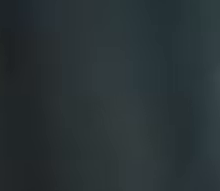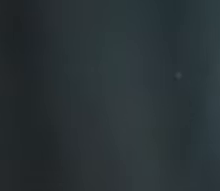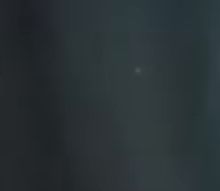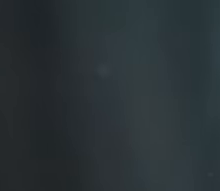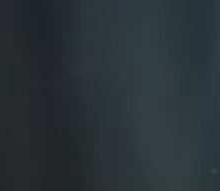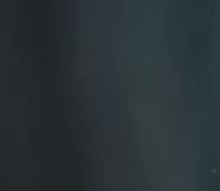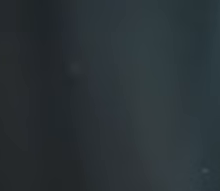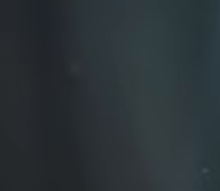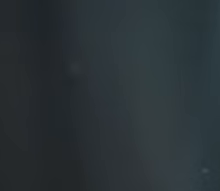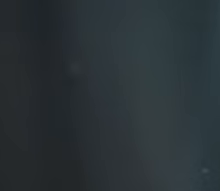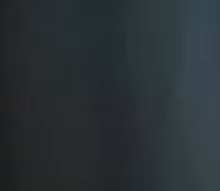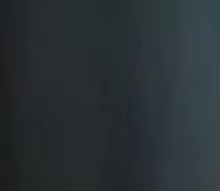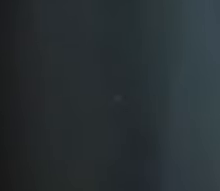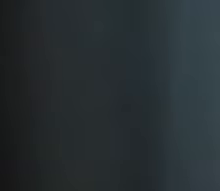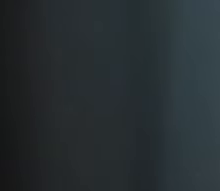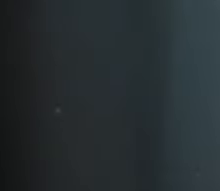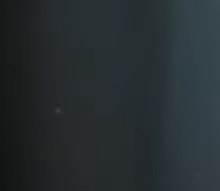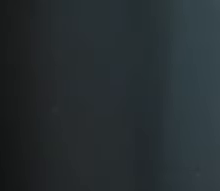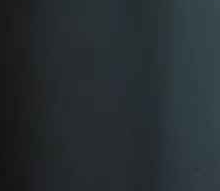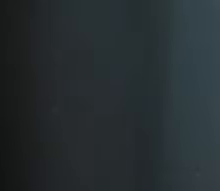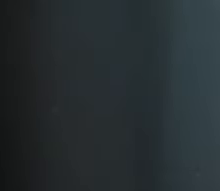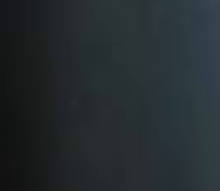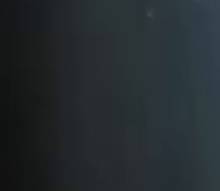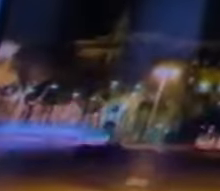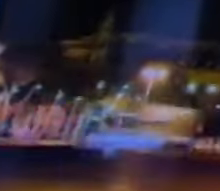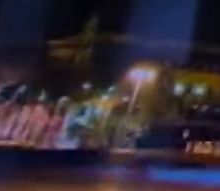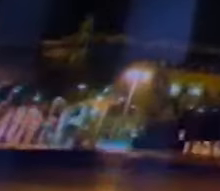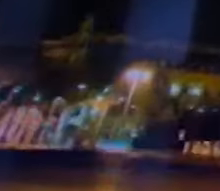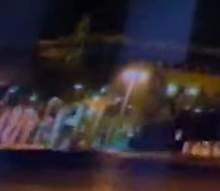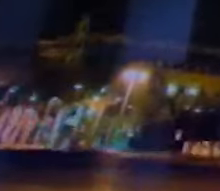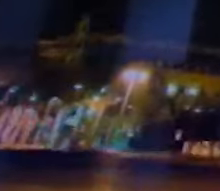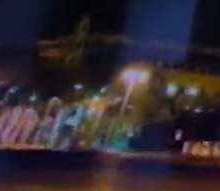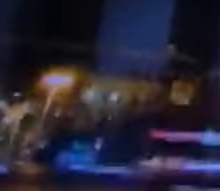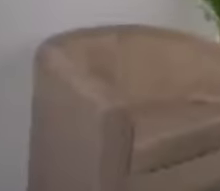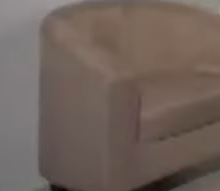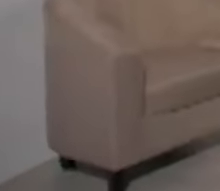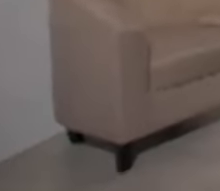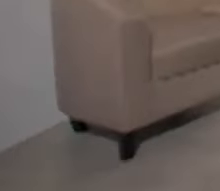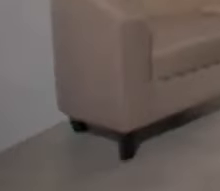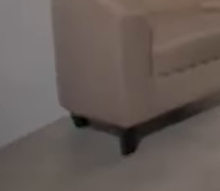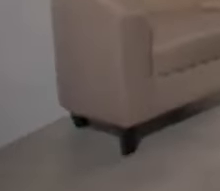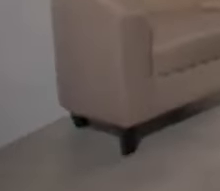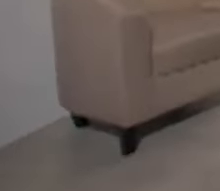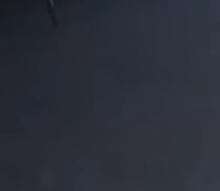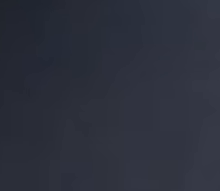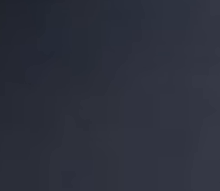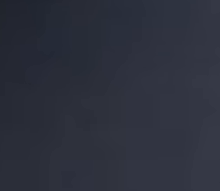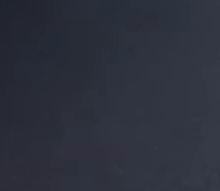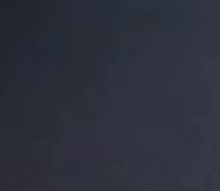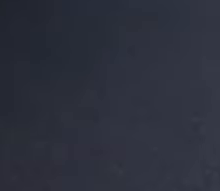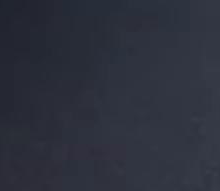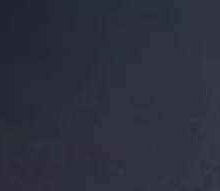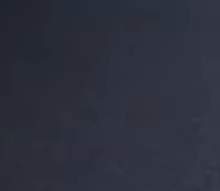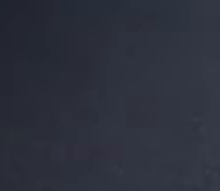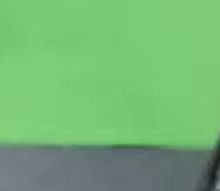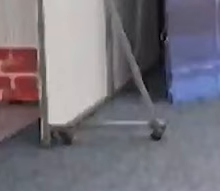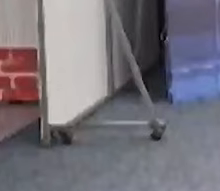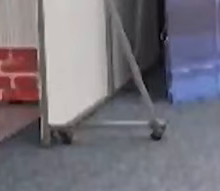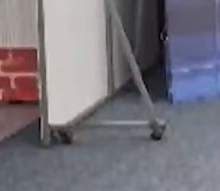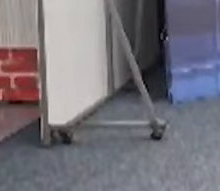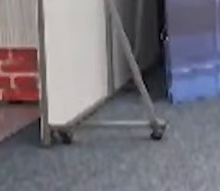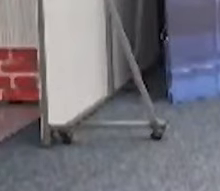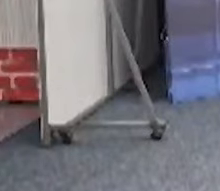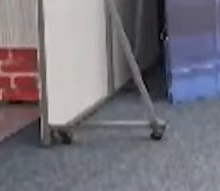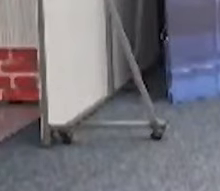influencers, and recording artists. If you're looking to rent a versatile studio space with green screen, video wall, cyclorama, and more, look